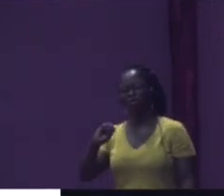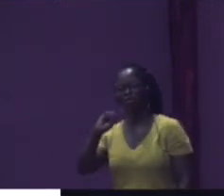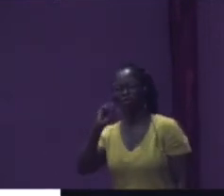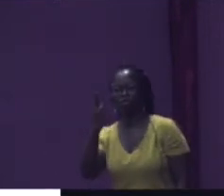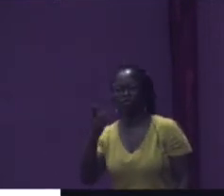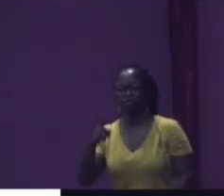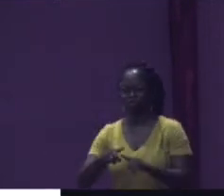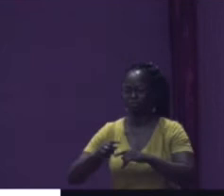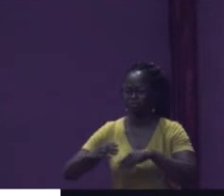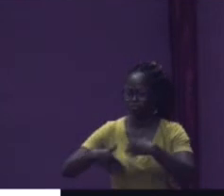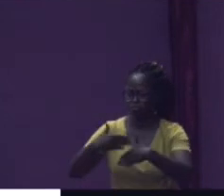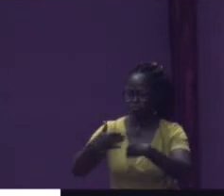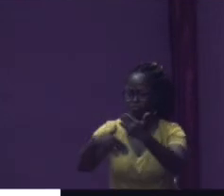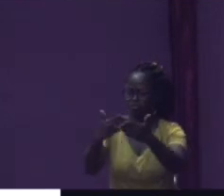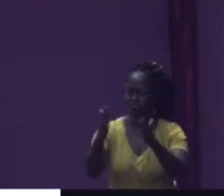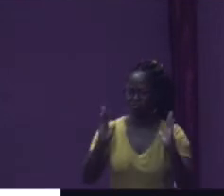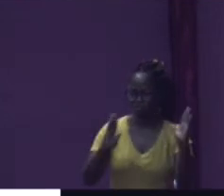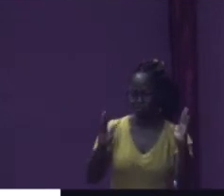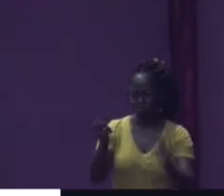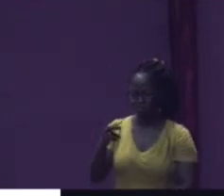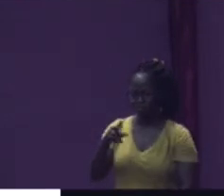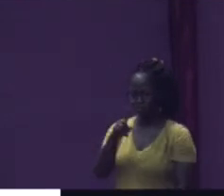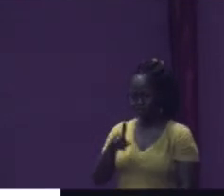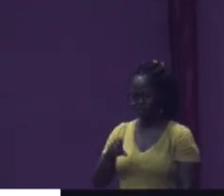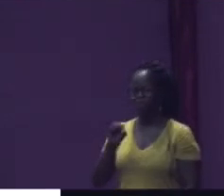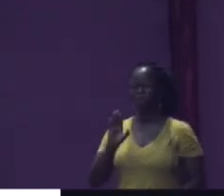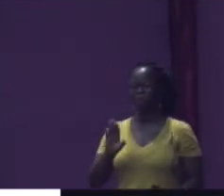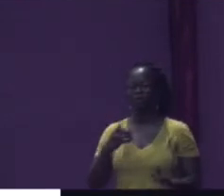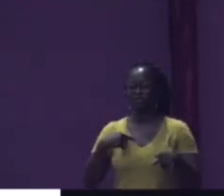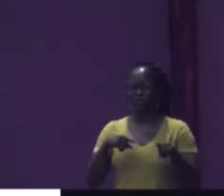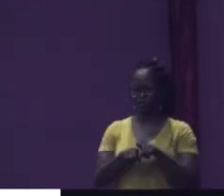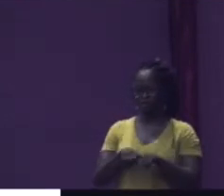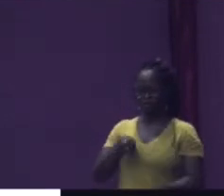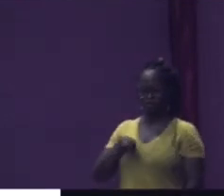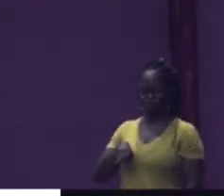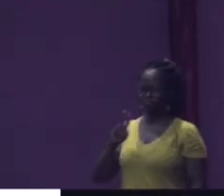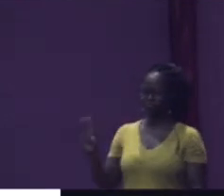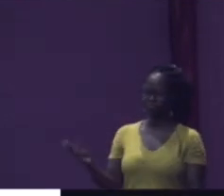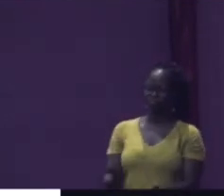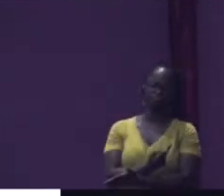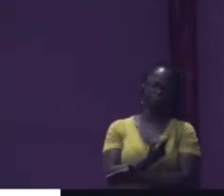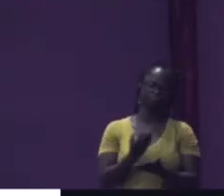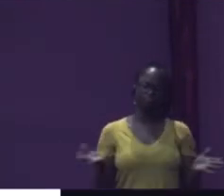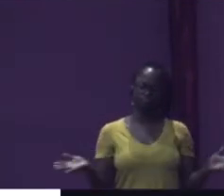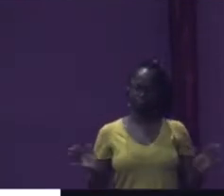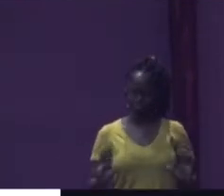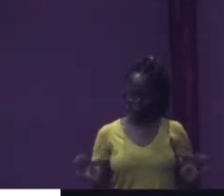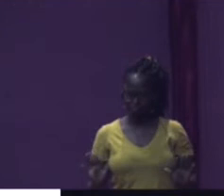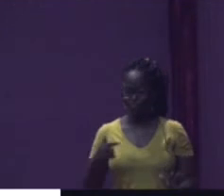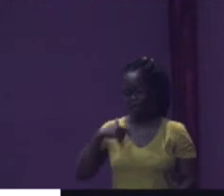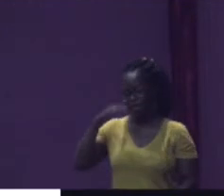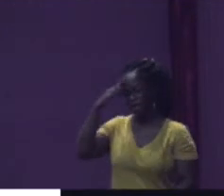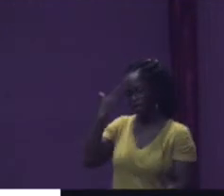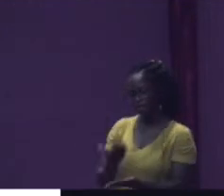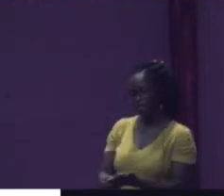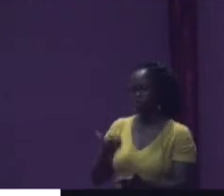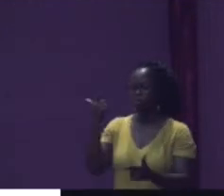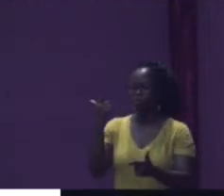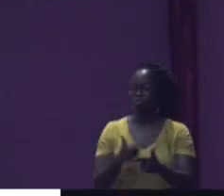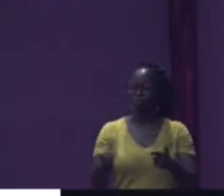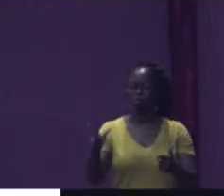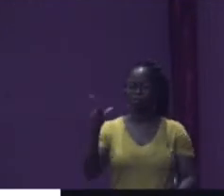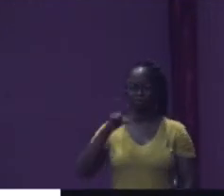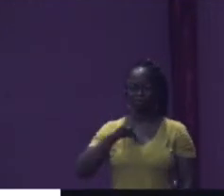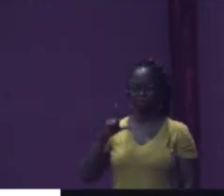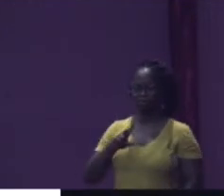So therefore, the problem is the midwives. That's the reason they were not met. It wasn't because of